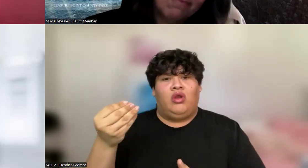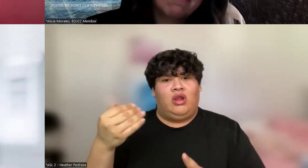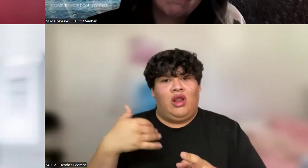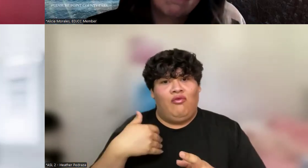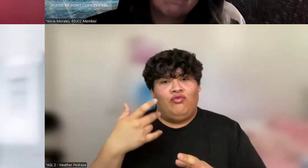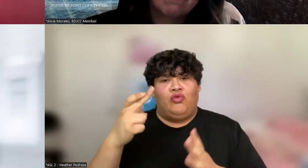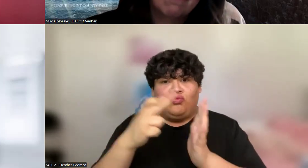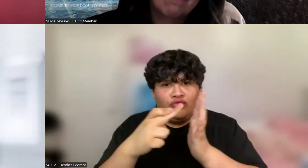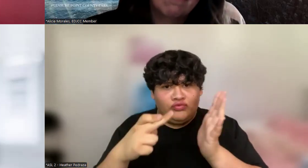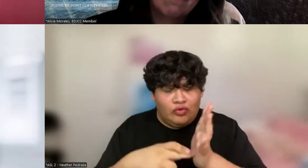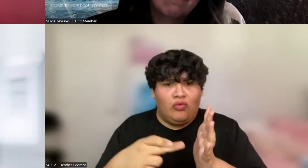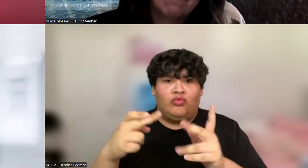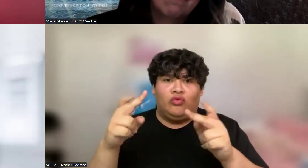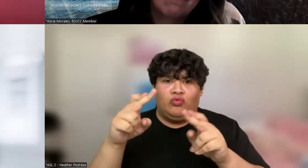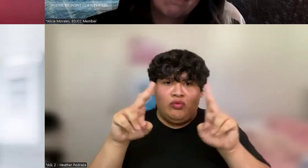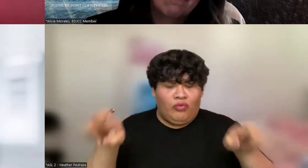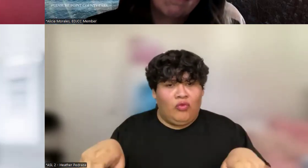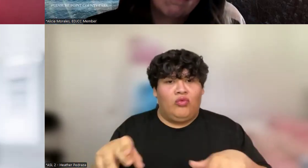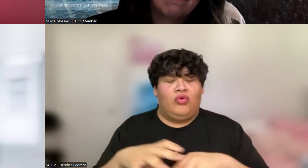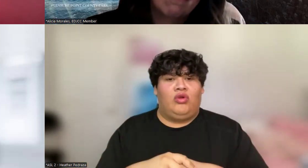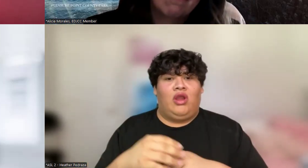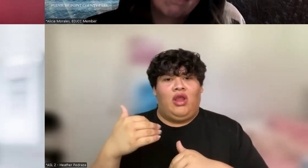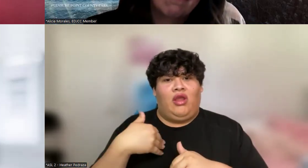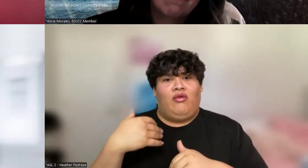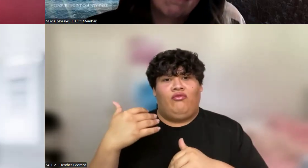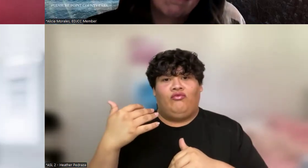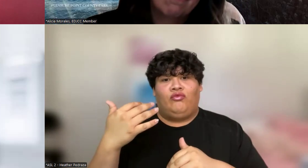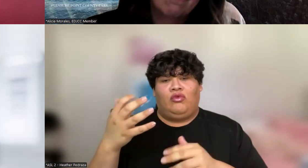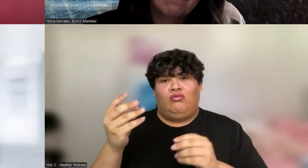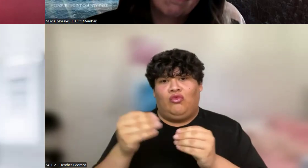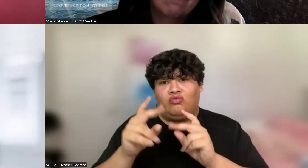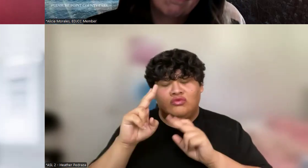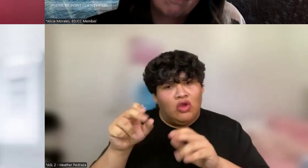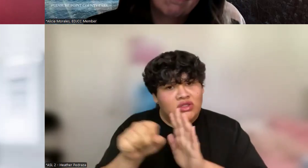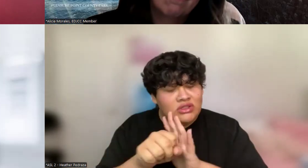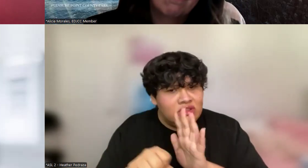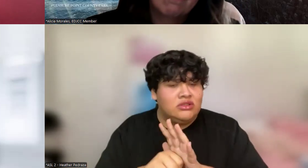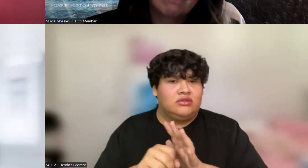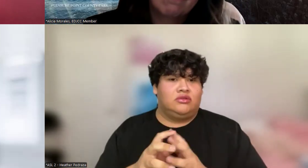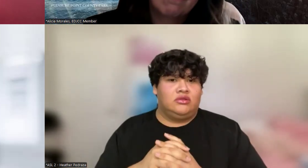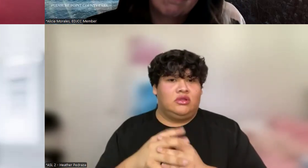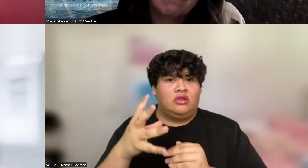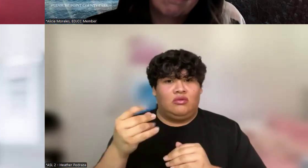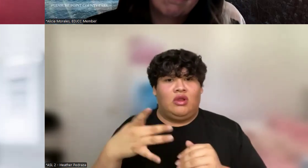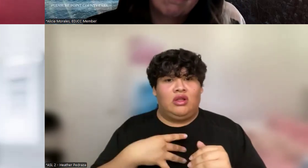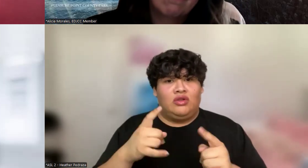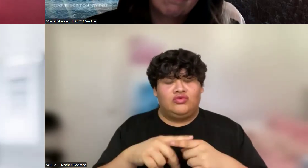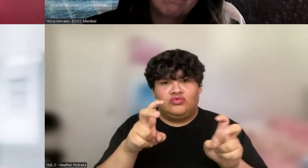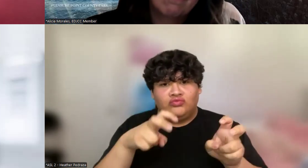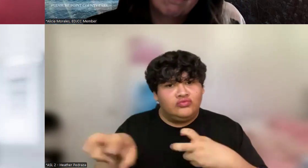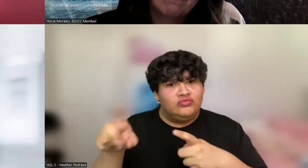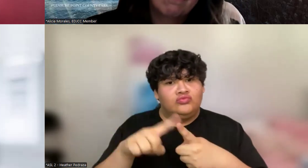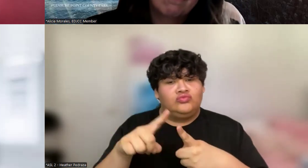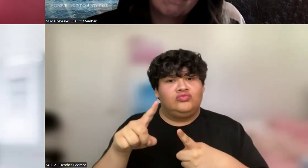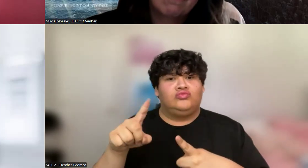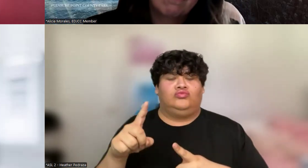reports are received quickly, routed appropriately, and addressed through coordinated response systems. And I'd like to transition it over